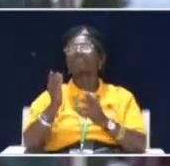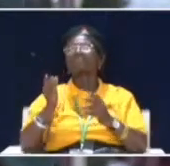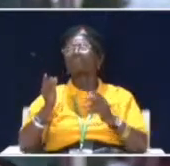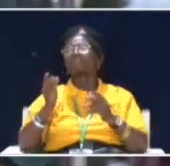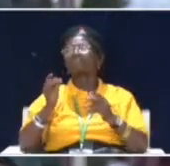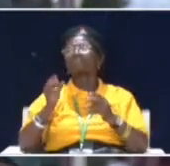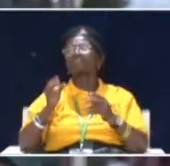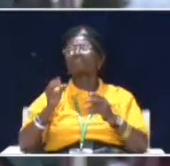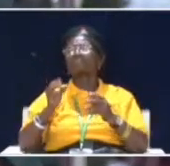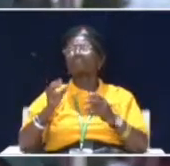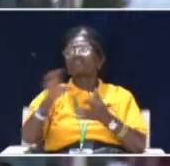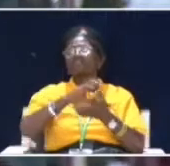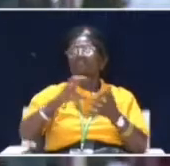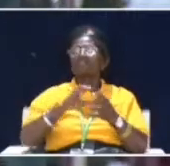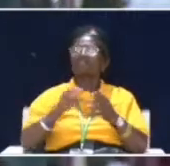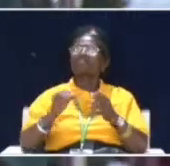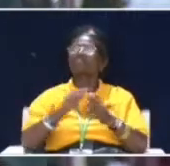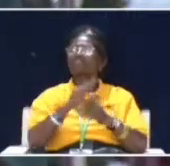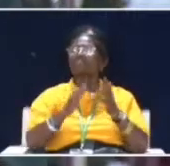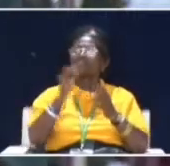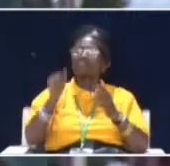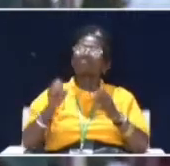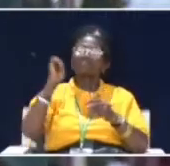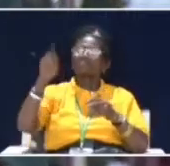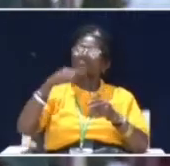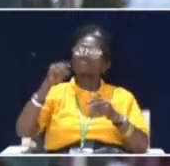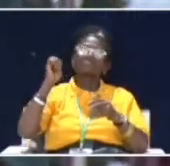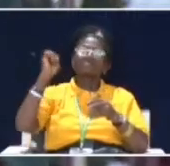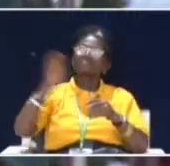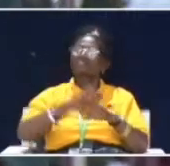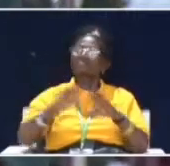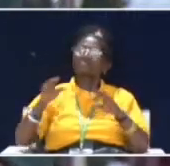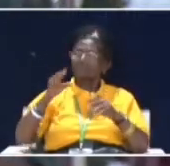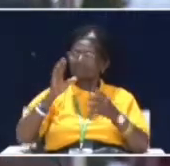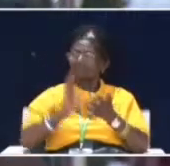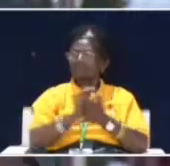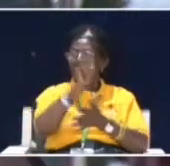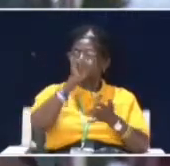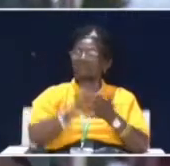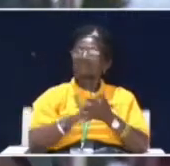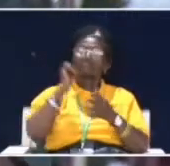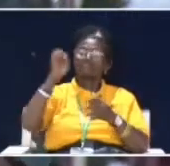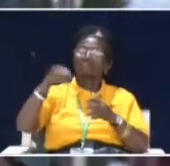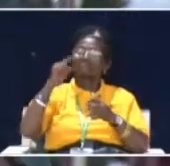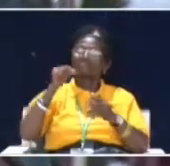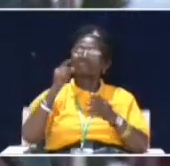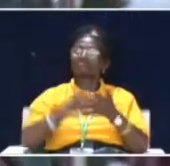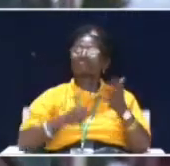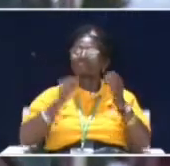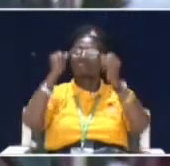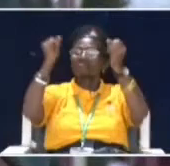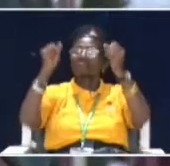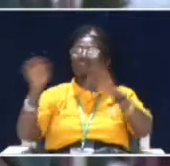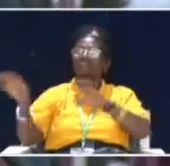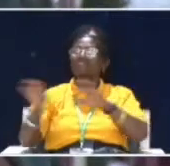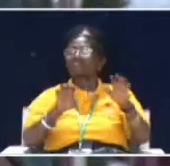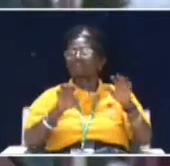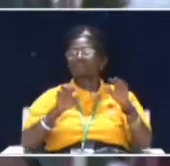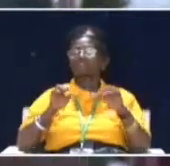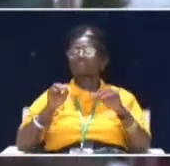ni. He said he doesn't believe that. Pe oni ohun o gba yen gbo. He said, what power does?